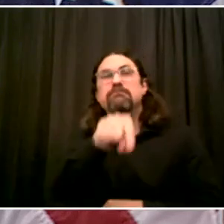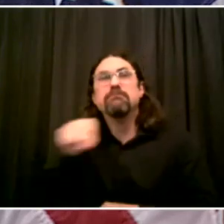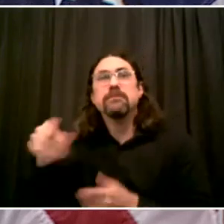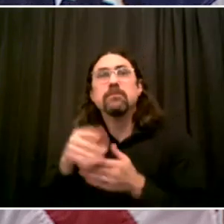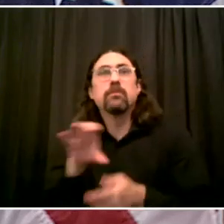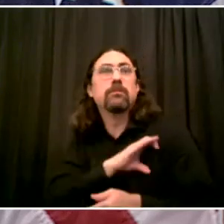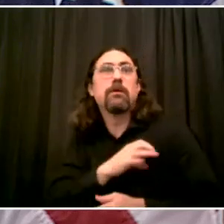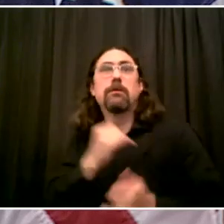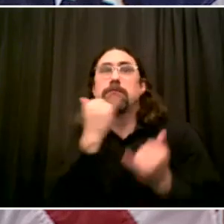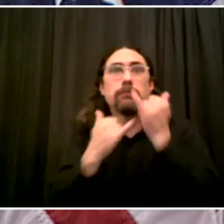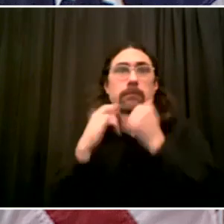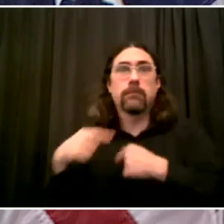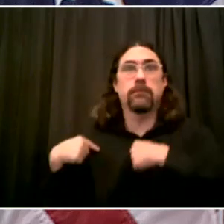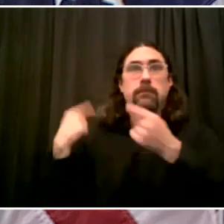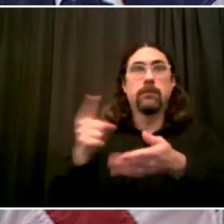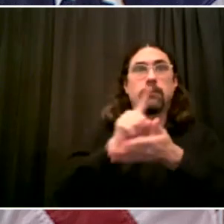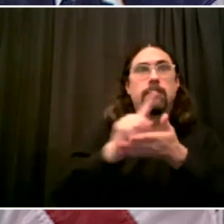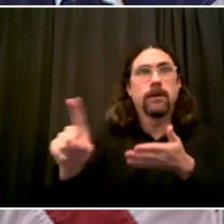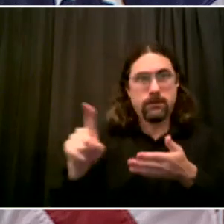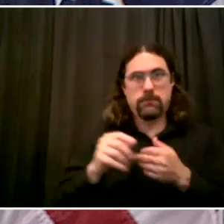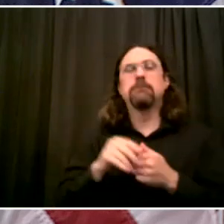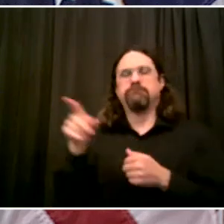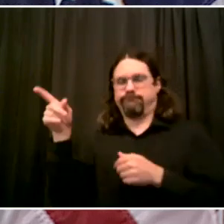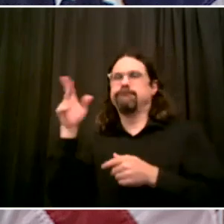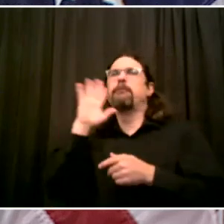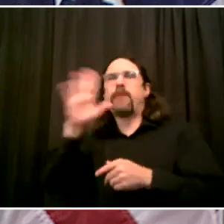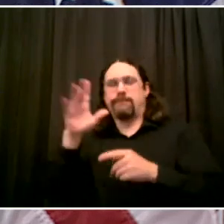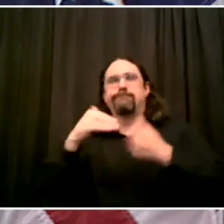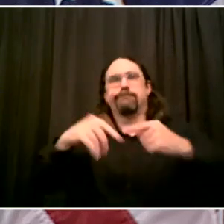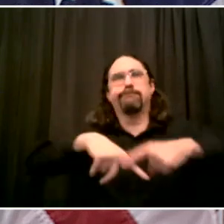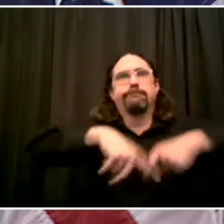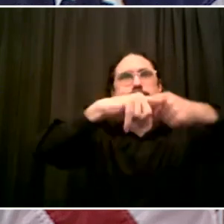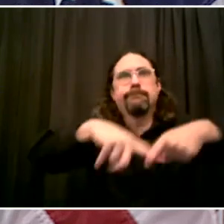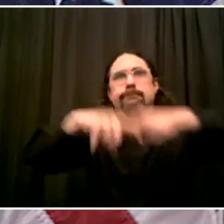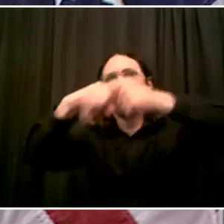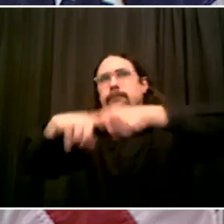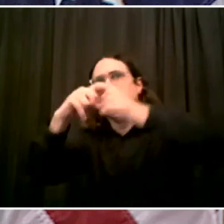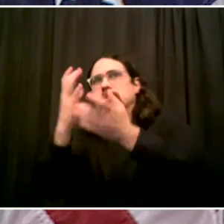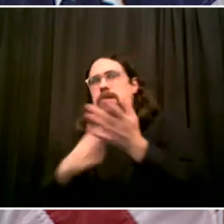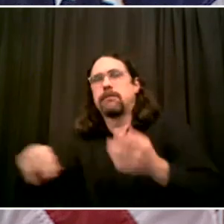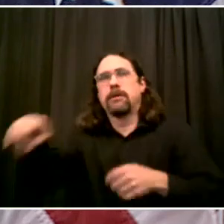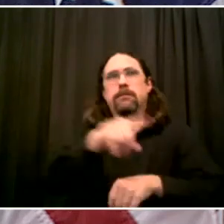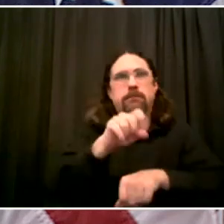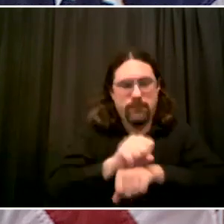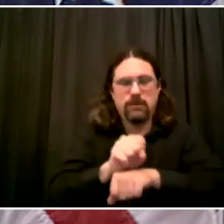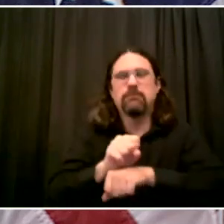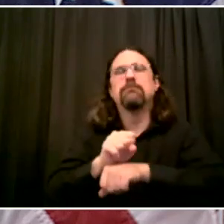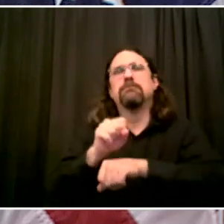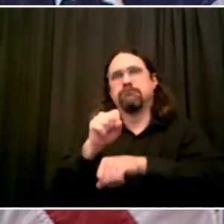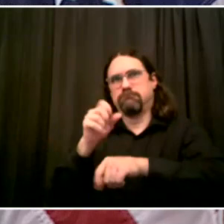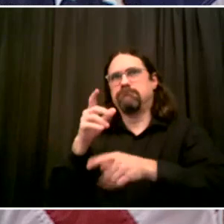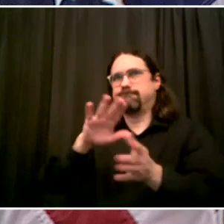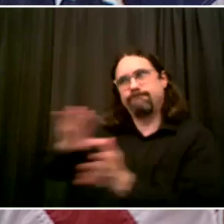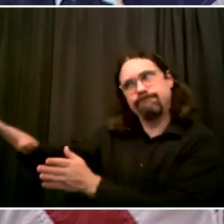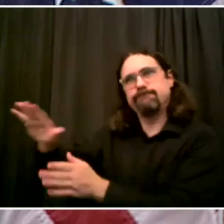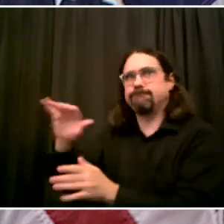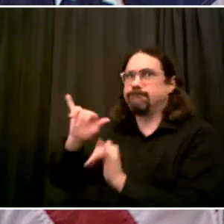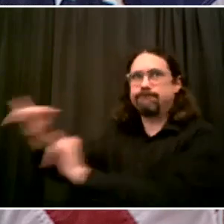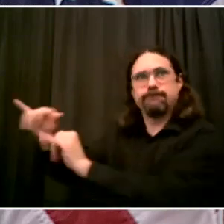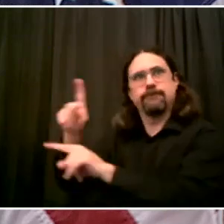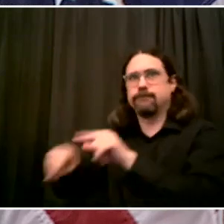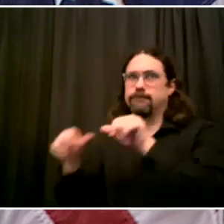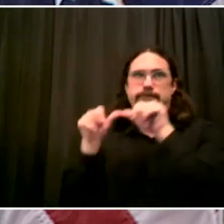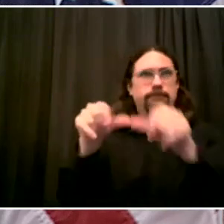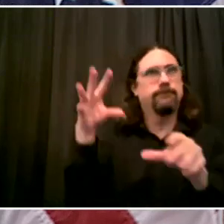must be consequences and they must be swift. That is one of the ways to restore trust and begin the process of moving us forward, and that is what we will do.